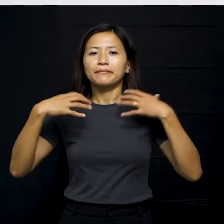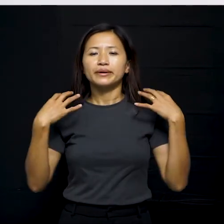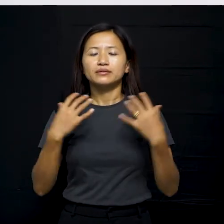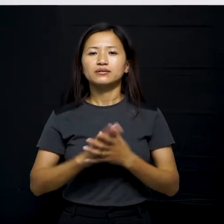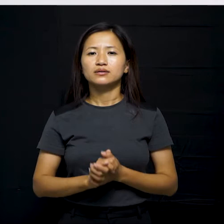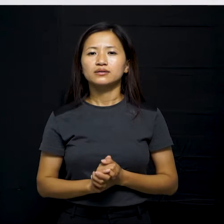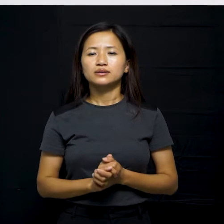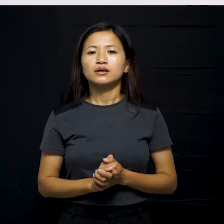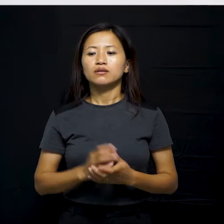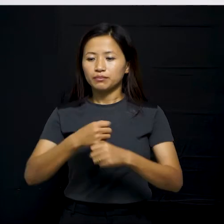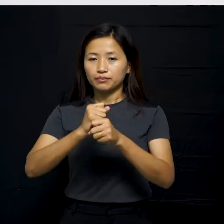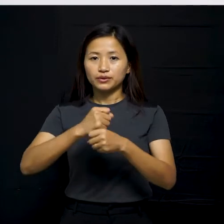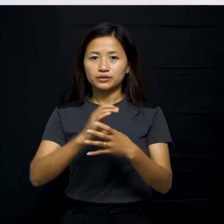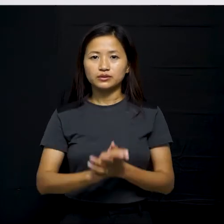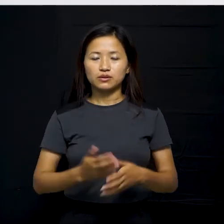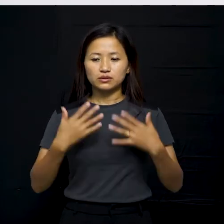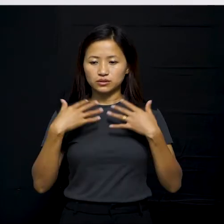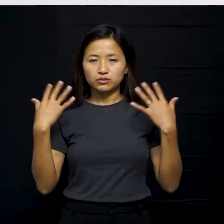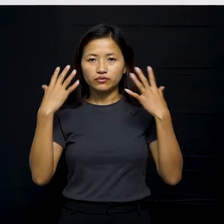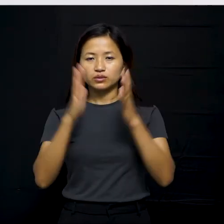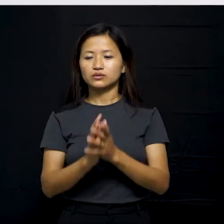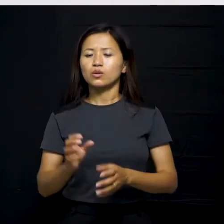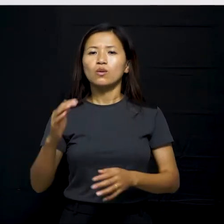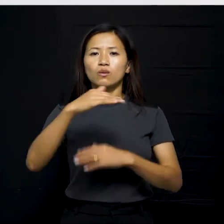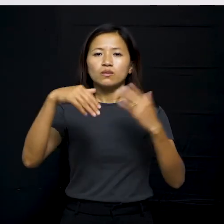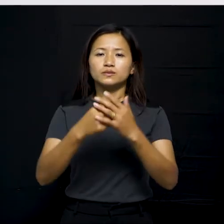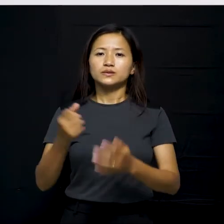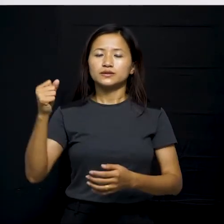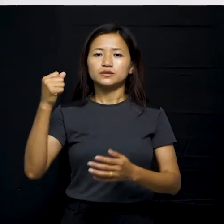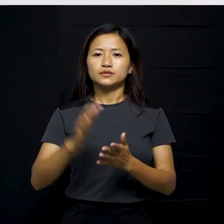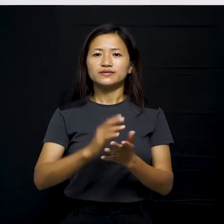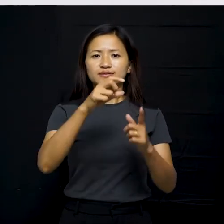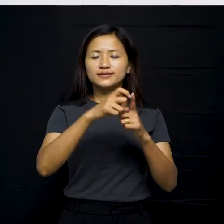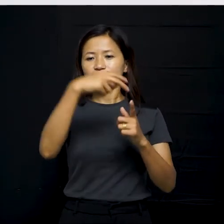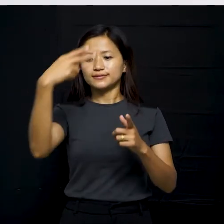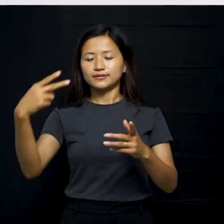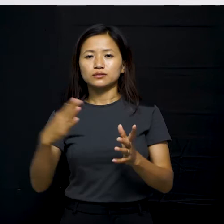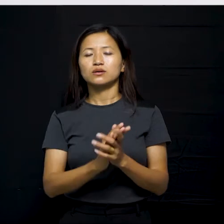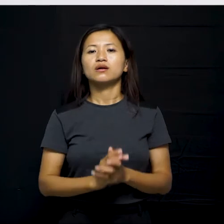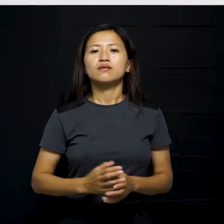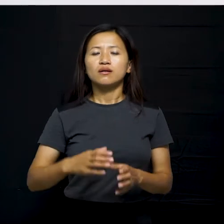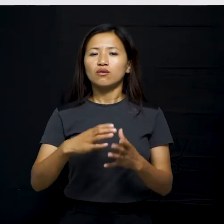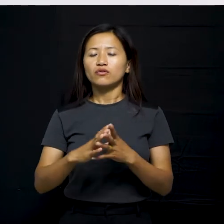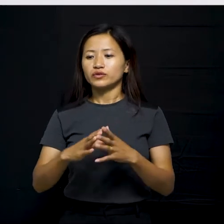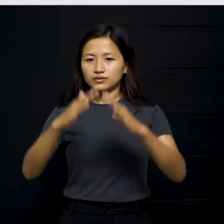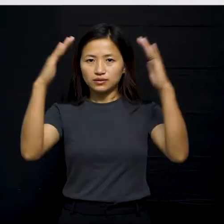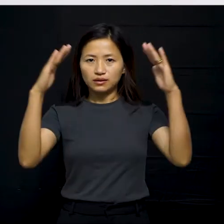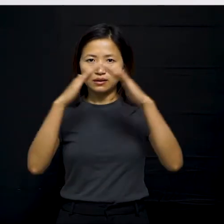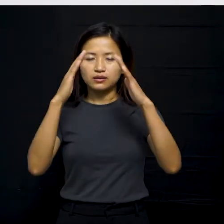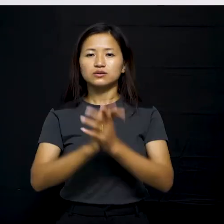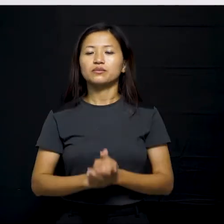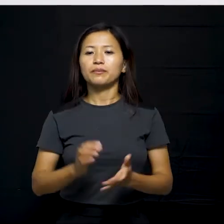is used to make the ornaments, and the spears and the designs, even the designs on the huts are